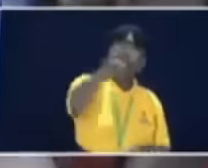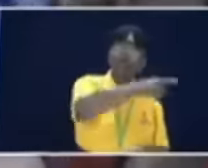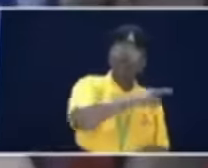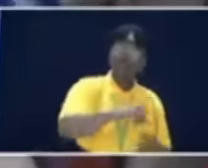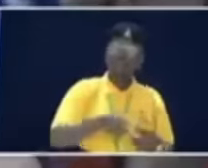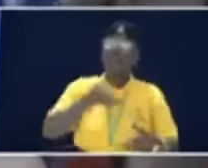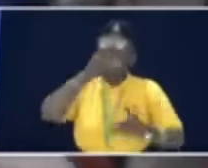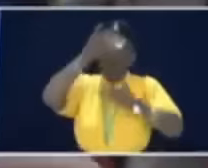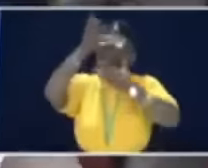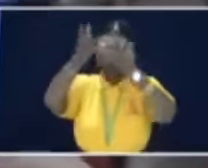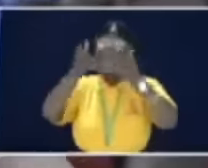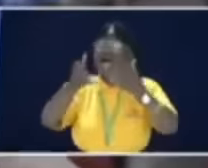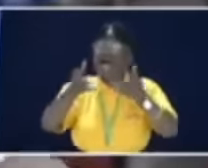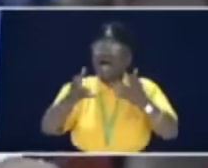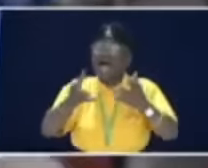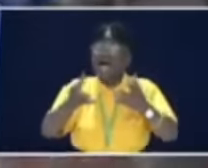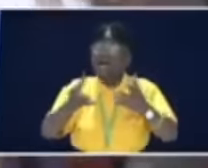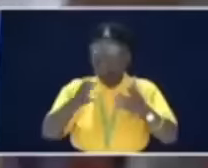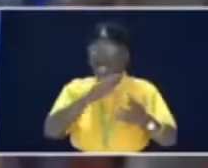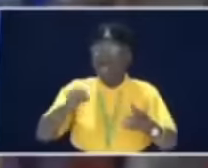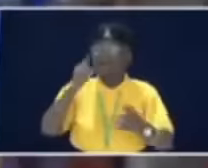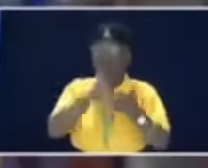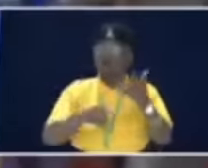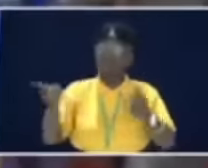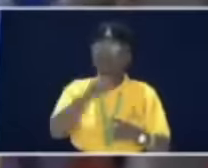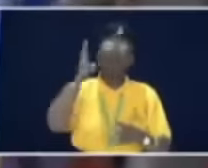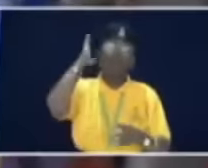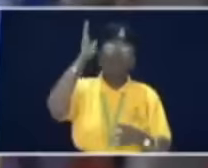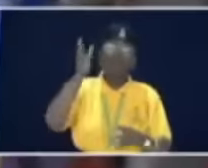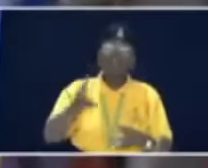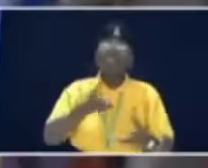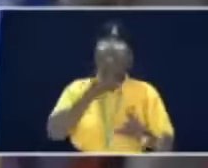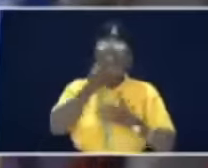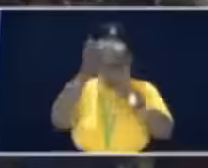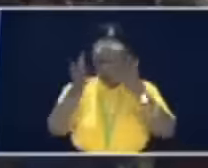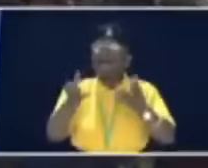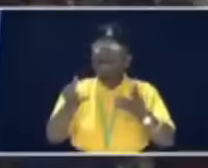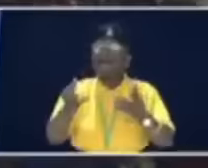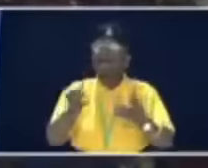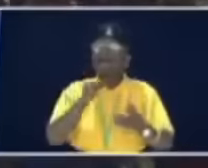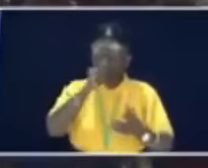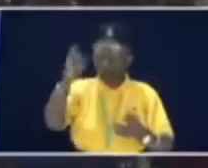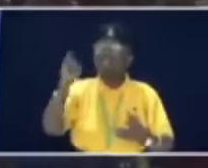shout. And what we are going to shout is, no more limits for me.